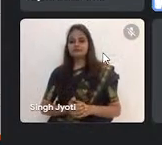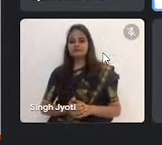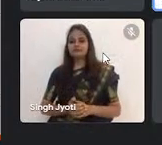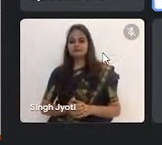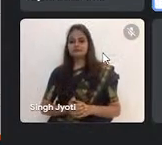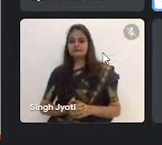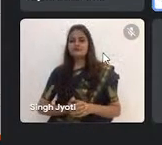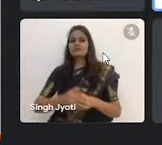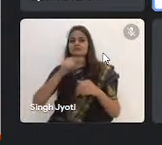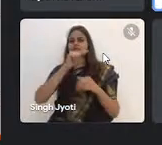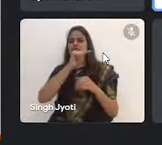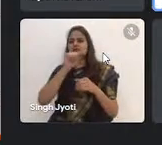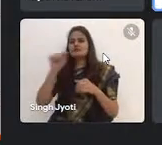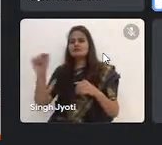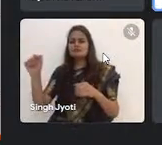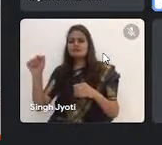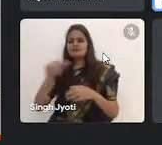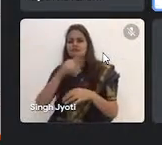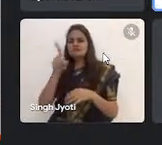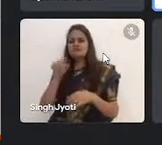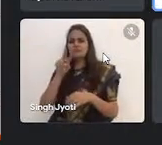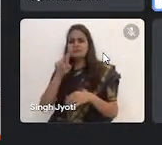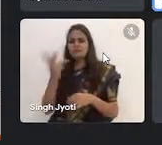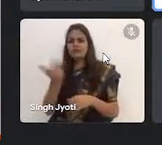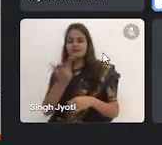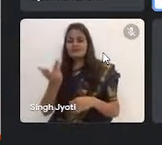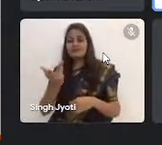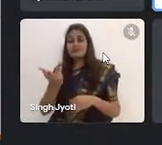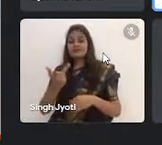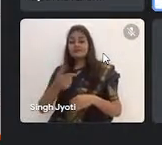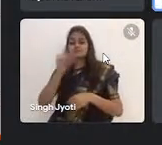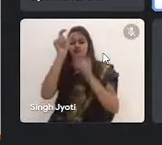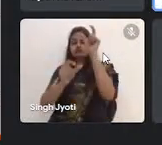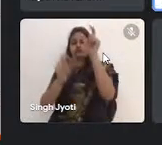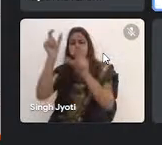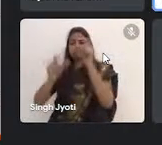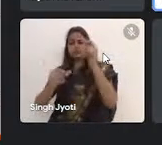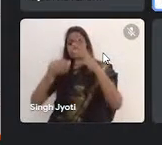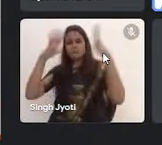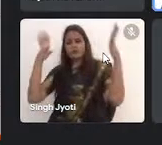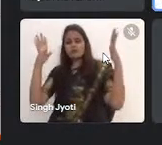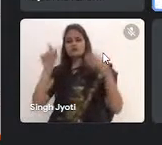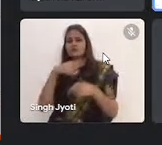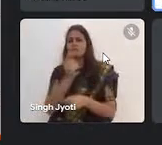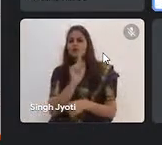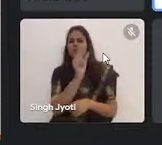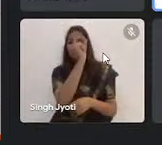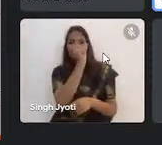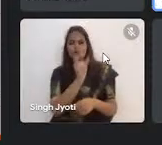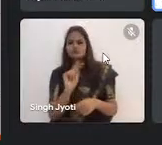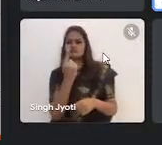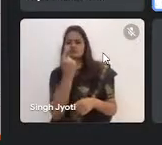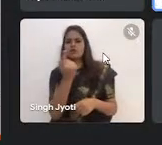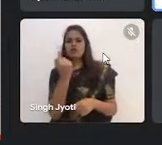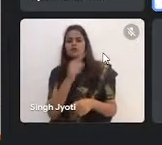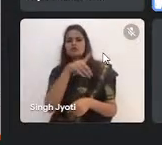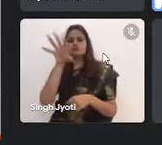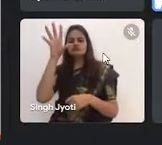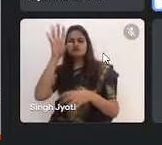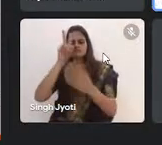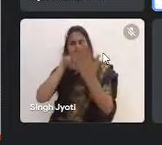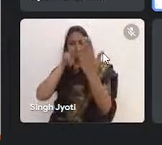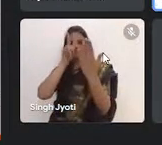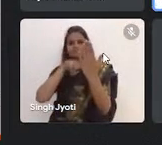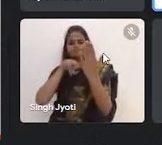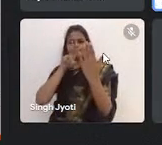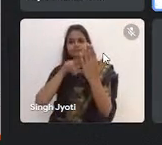what the mean is for the population at large in reading single words, and that